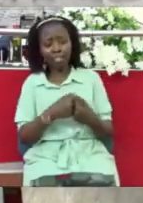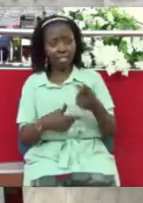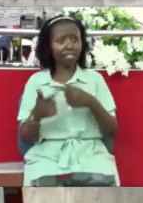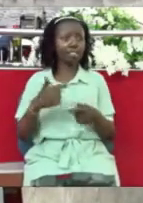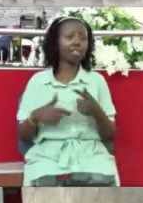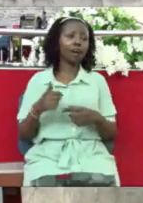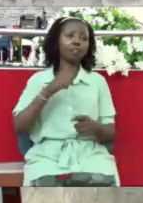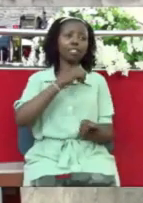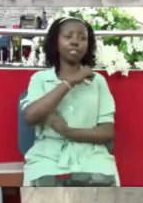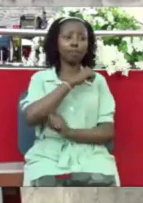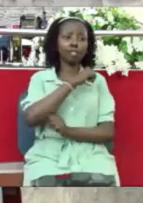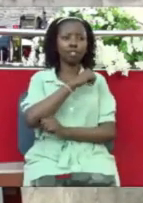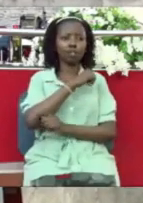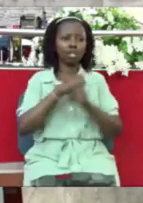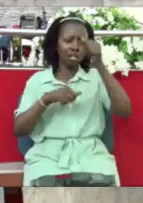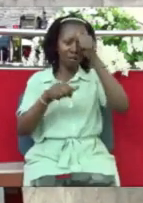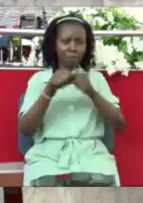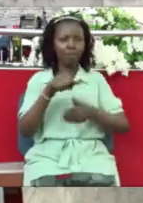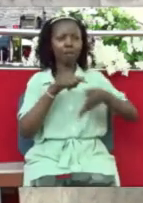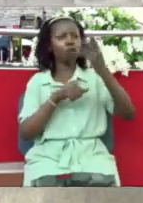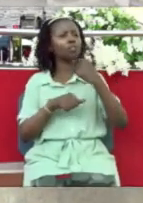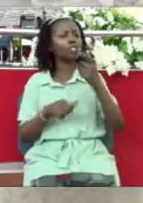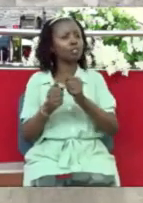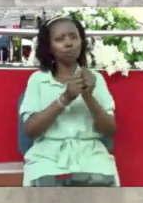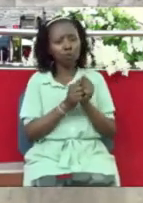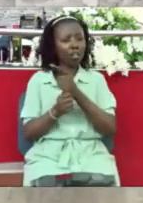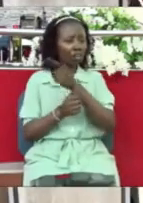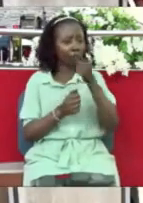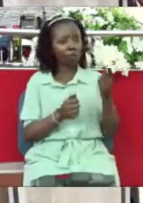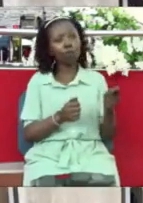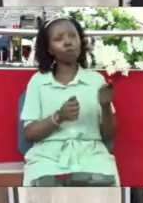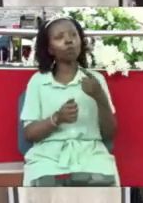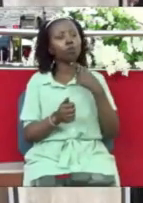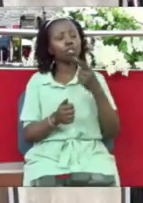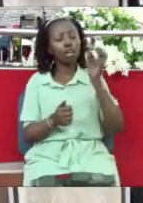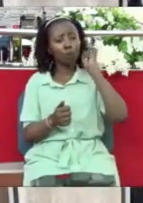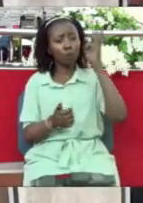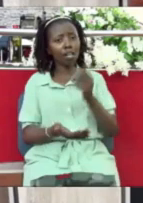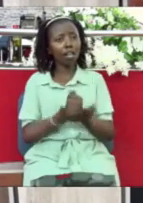remember he's saying that he is with me. Remember he says he will help me.